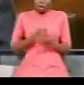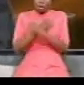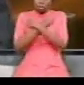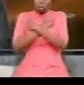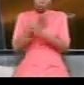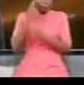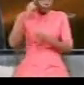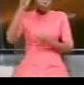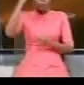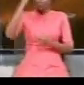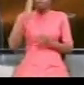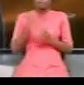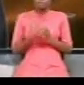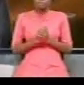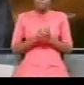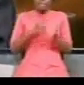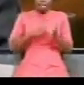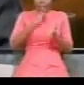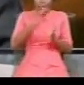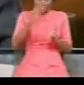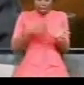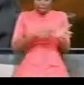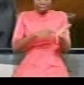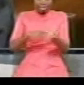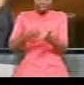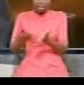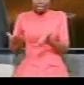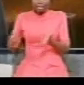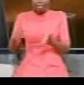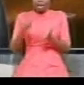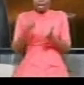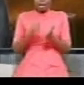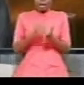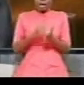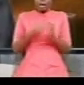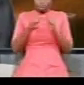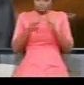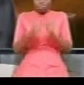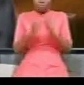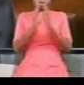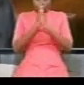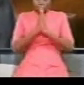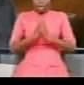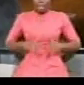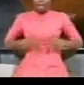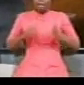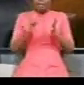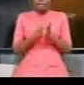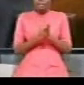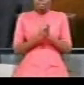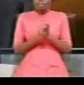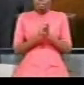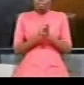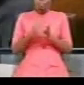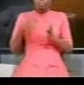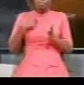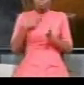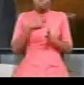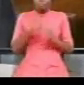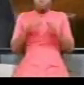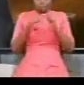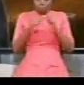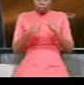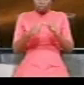God. It is by these means, regular devotion, that we keep